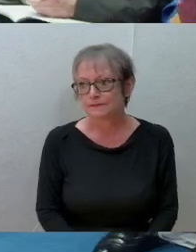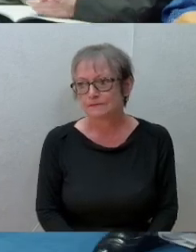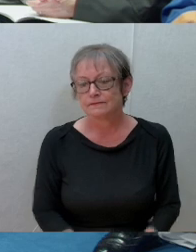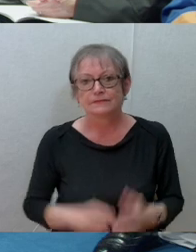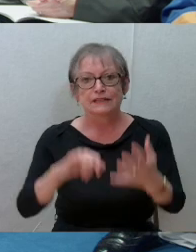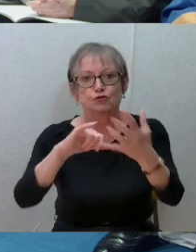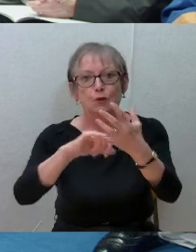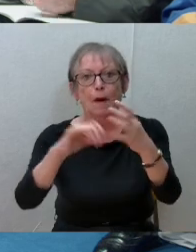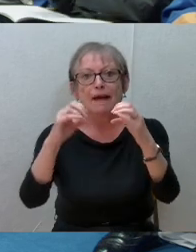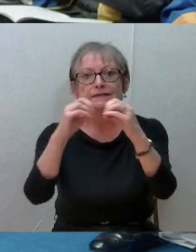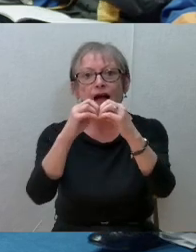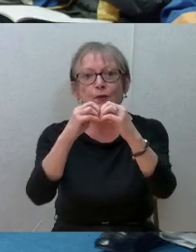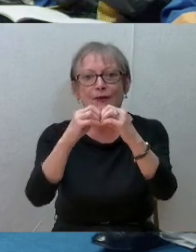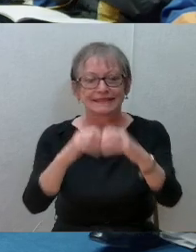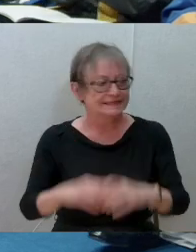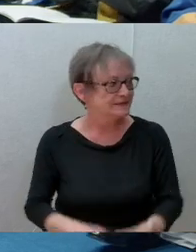Shreya Bhandari.